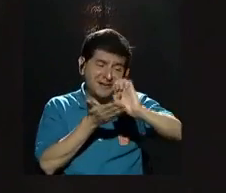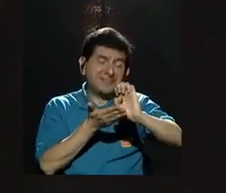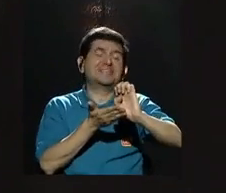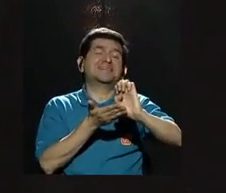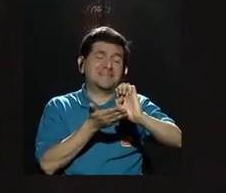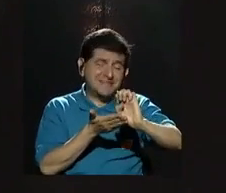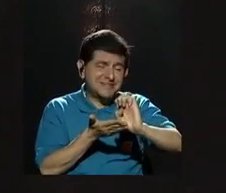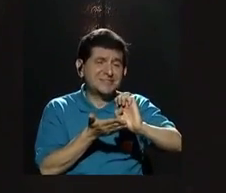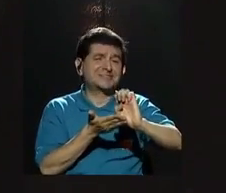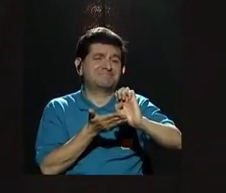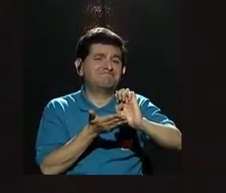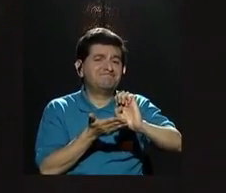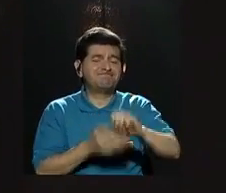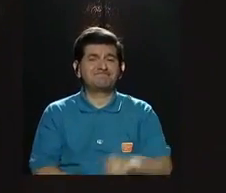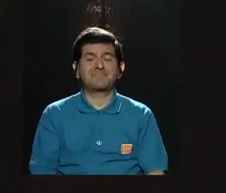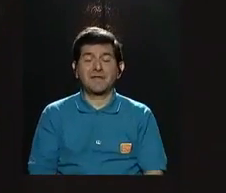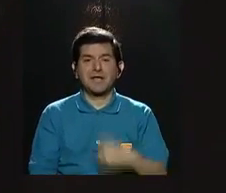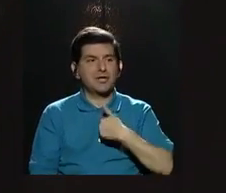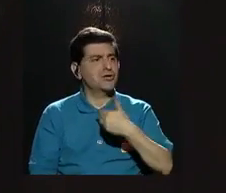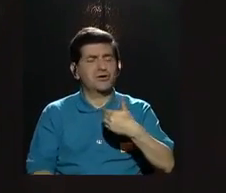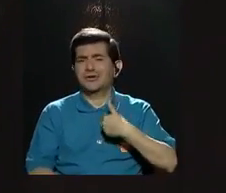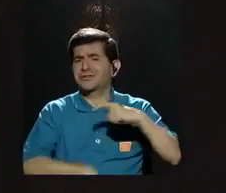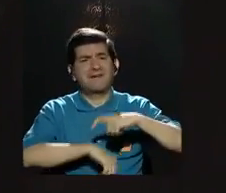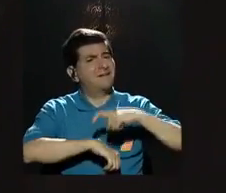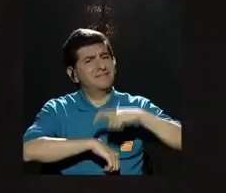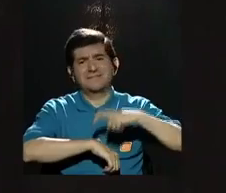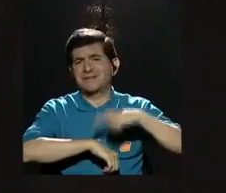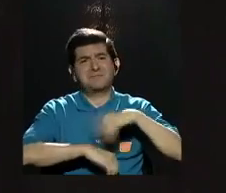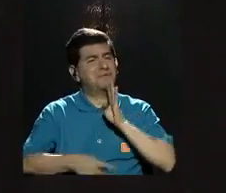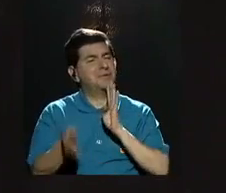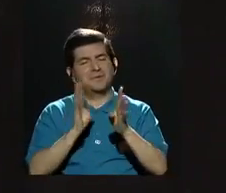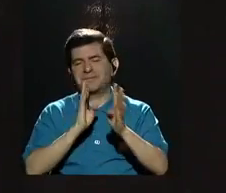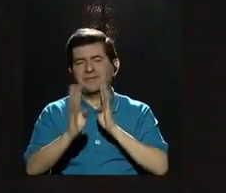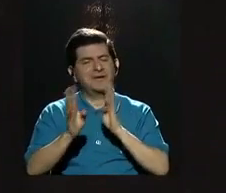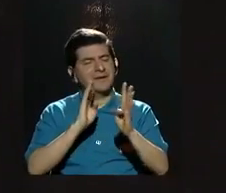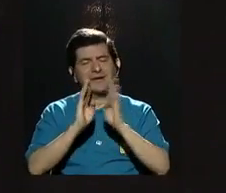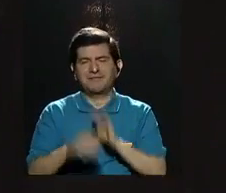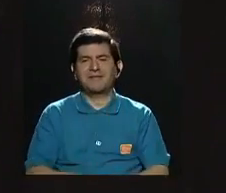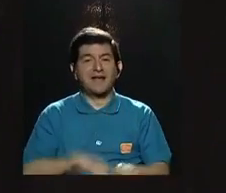And I don't have time to develop a critique of the Democratic Party.